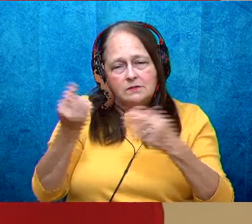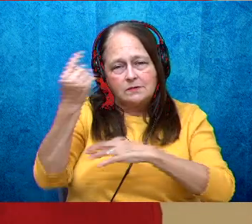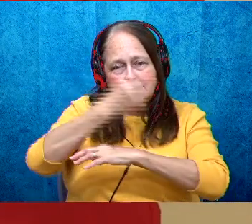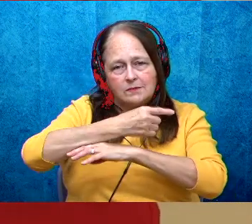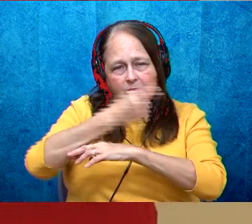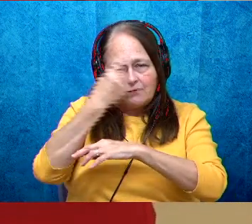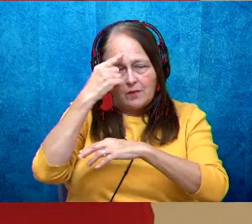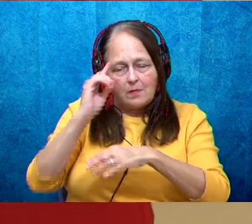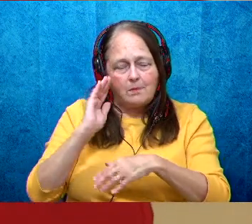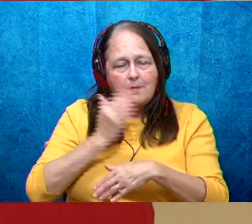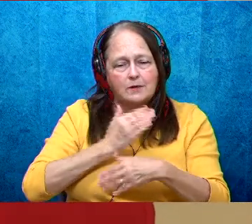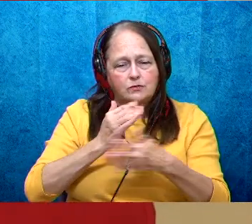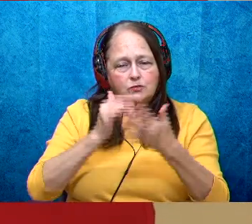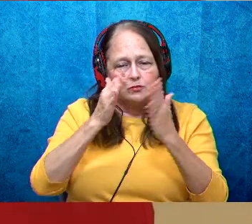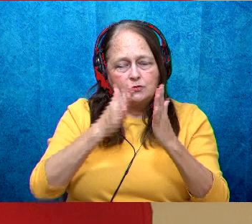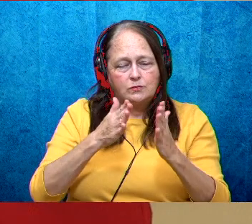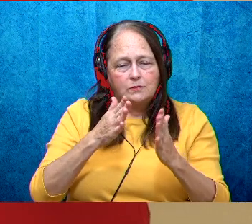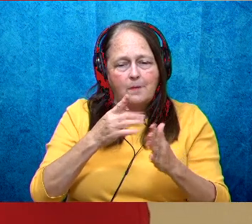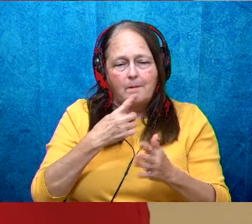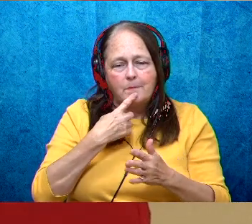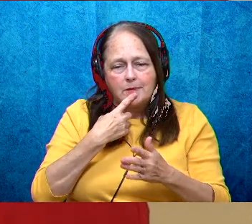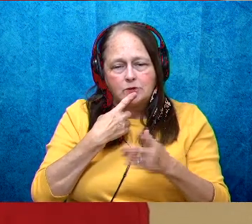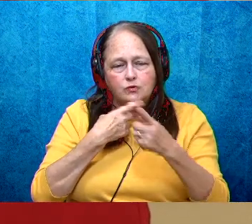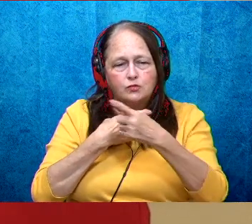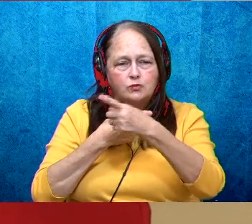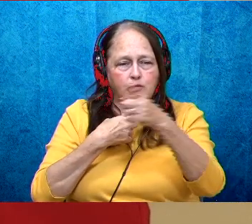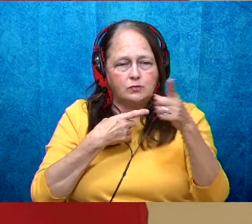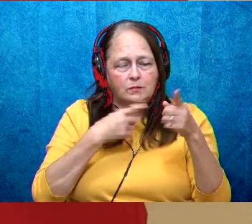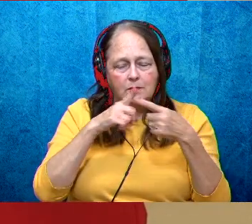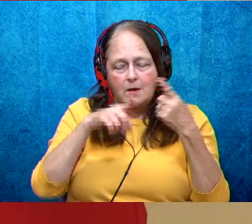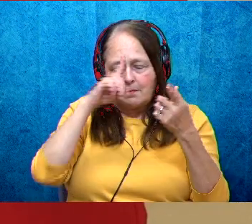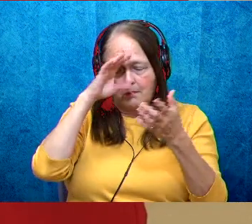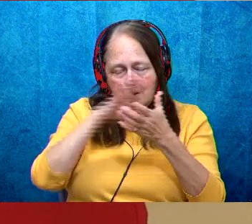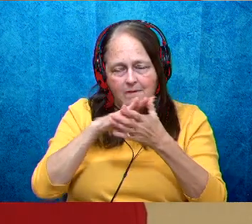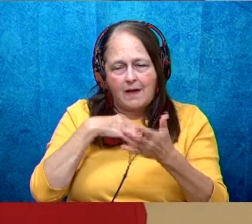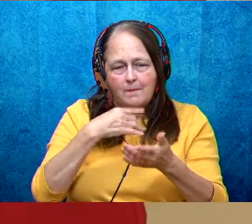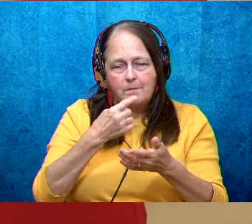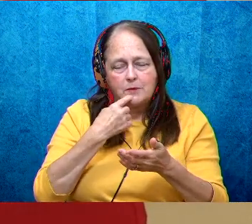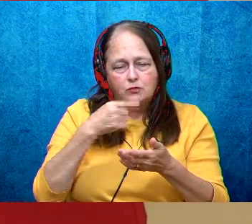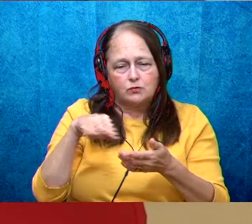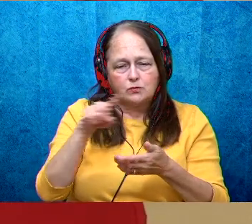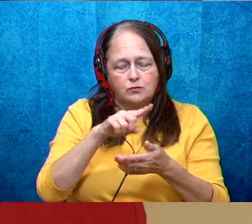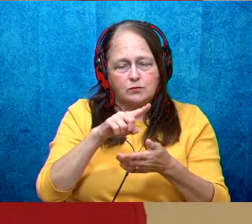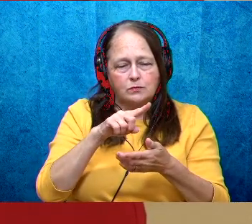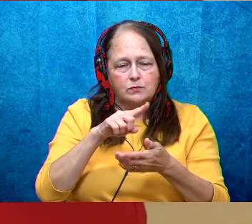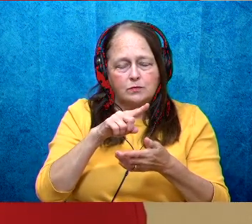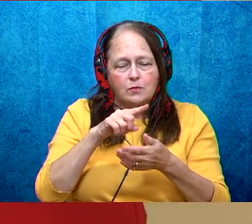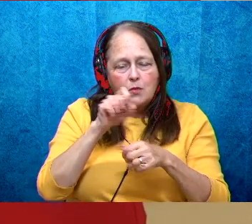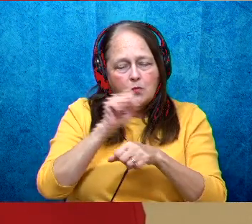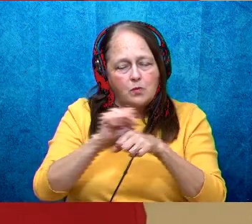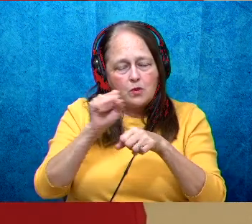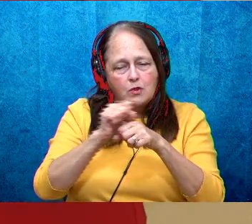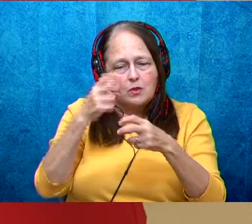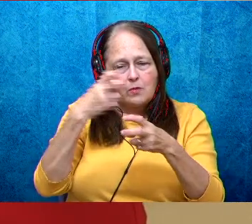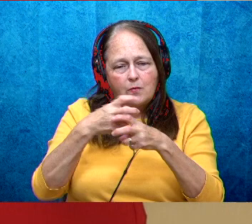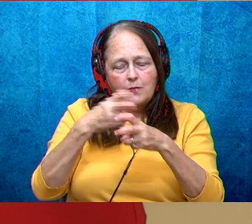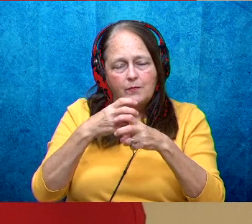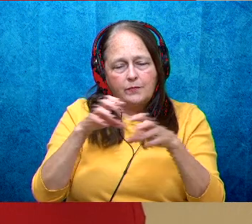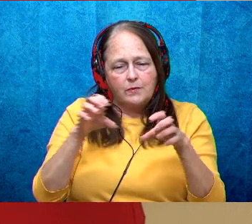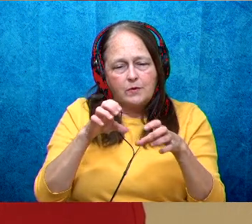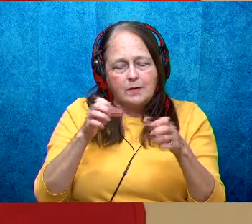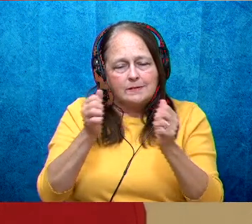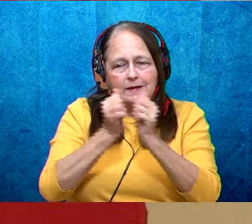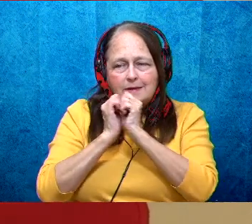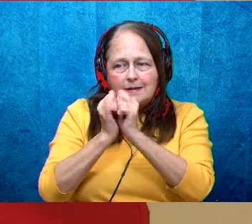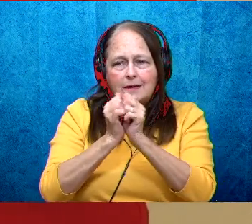my students, I'd like to tell you I miss you beyond, you can't believe how much I miss you. And to my colleagues, you're working hard. Keep doing it. We're in this